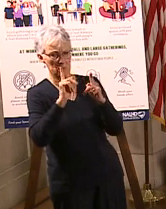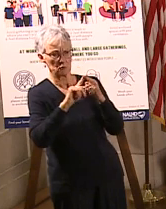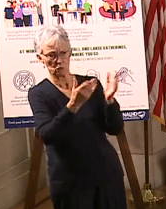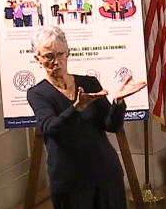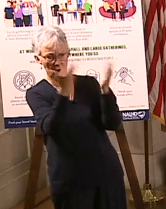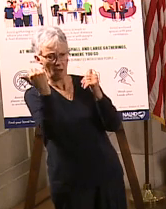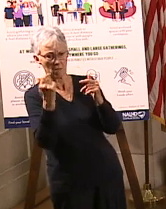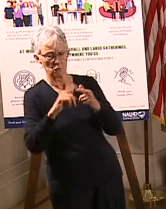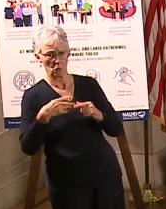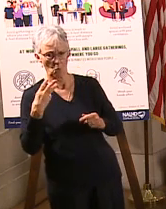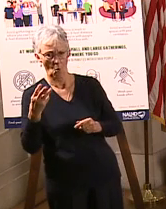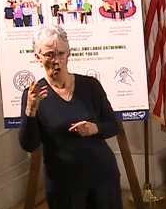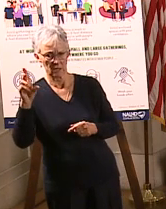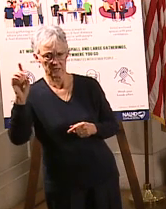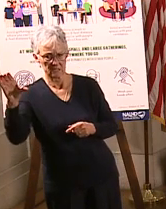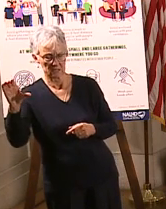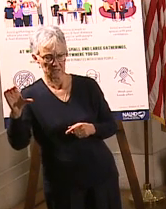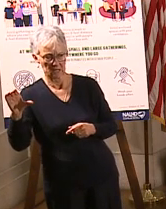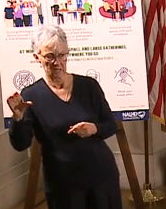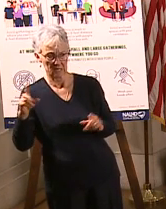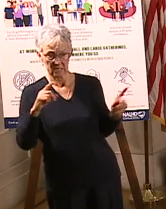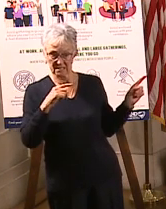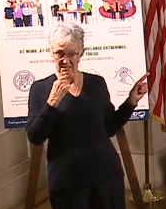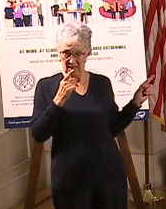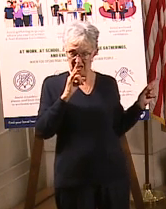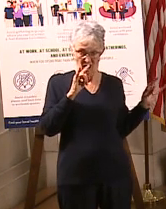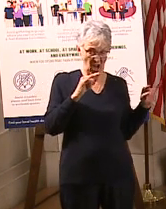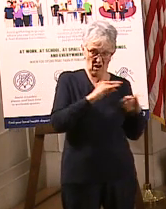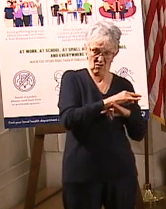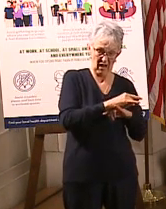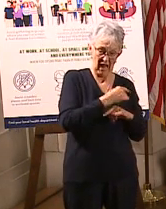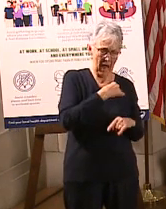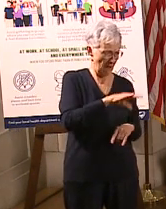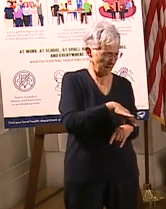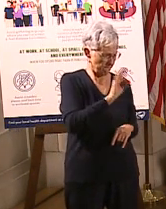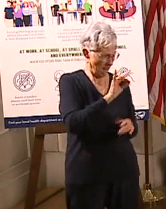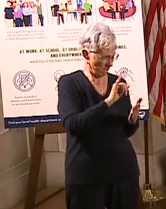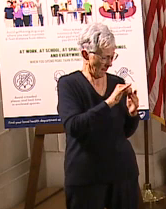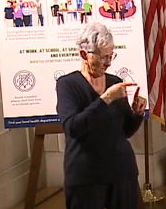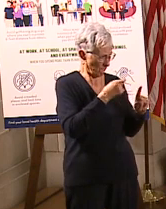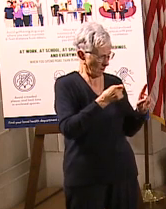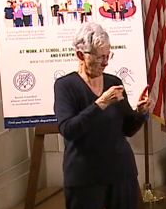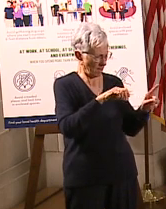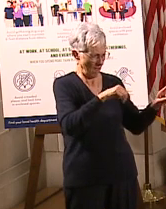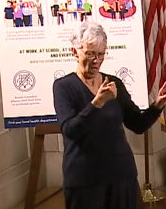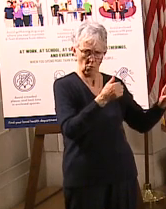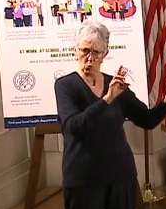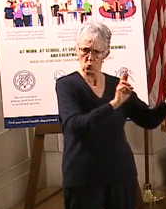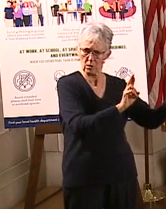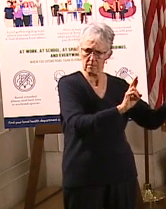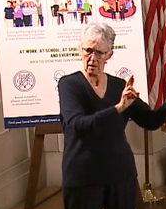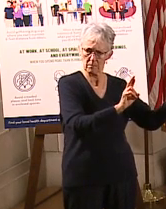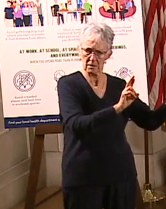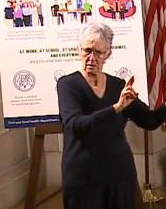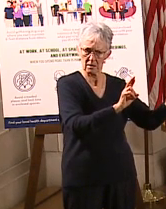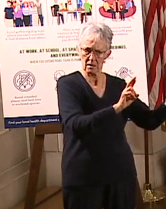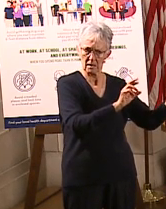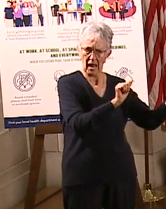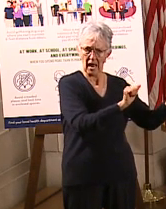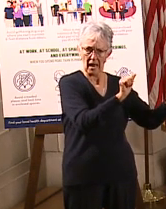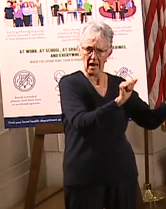irony was, I found out from another Republican AG, and I was talking to him about developing a bipartisan